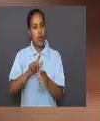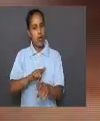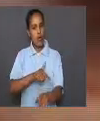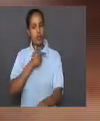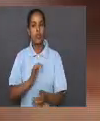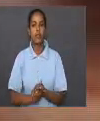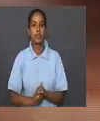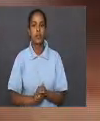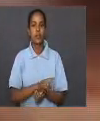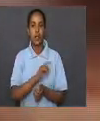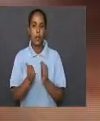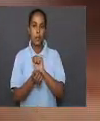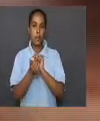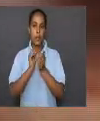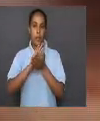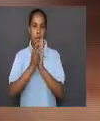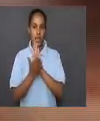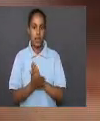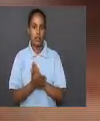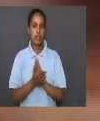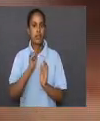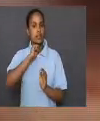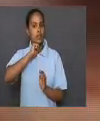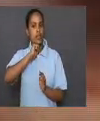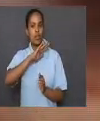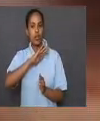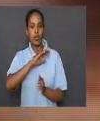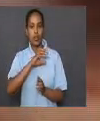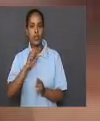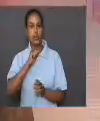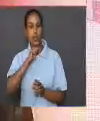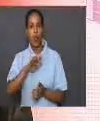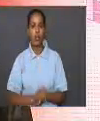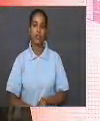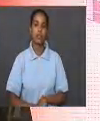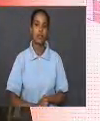long, they begin to deteriorate and spoil.